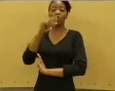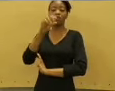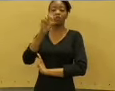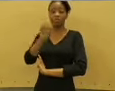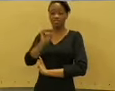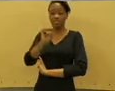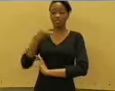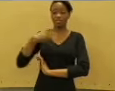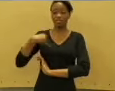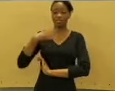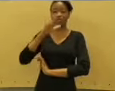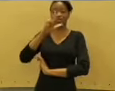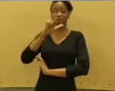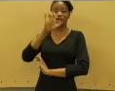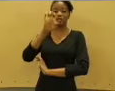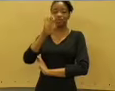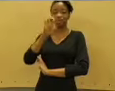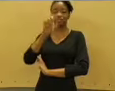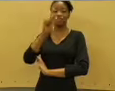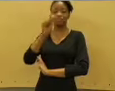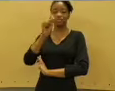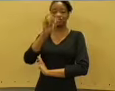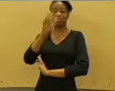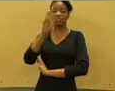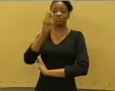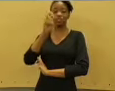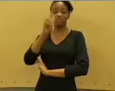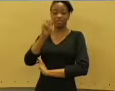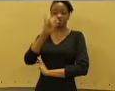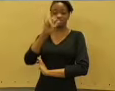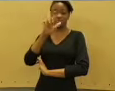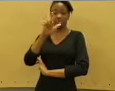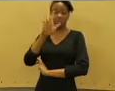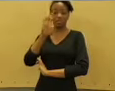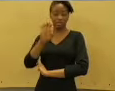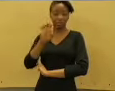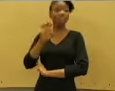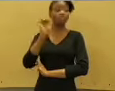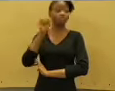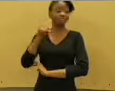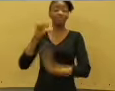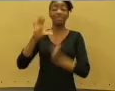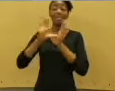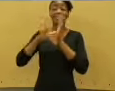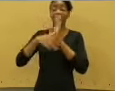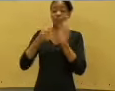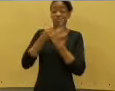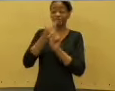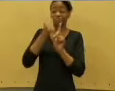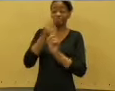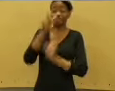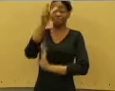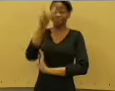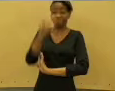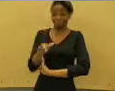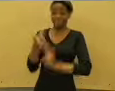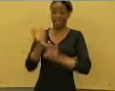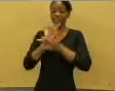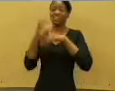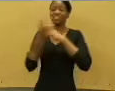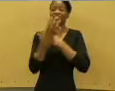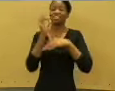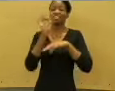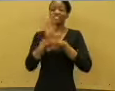she is a disability and inclusion awareness activist, a sexual health and pleasure consultant, and she'll be